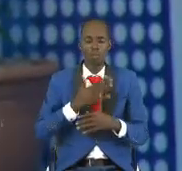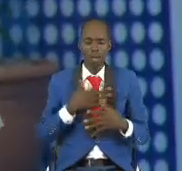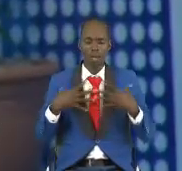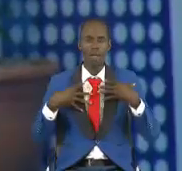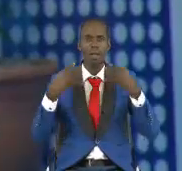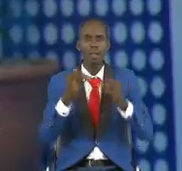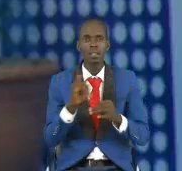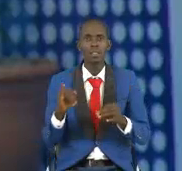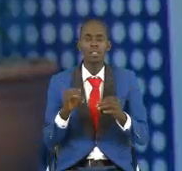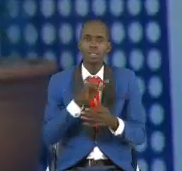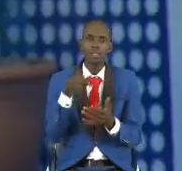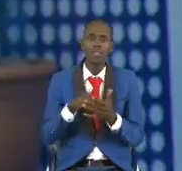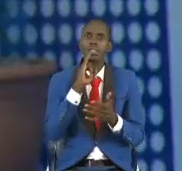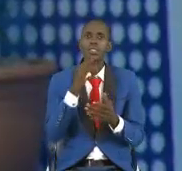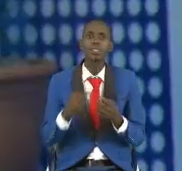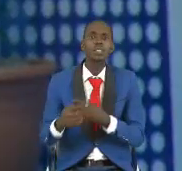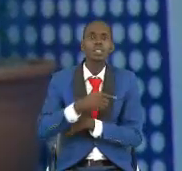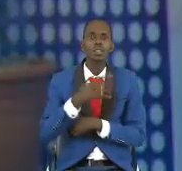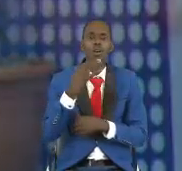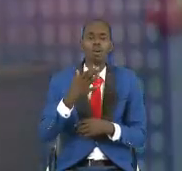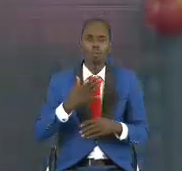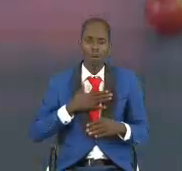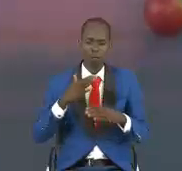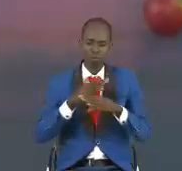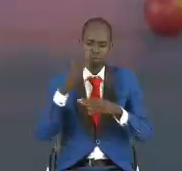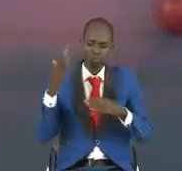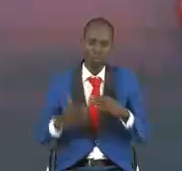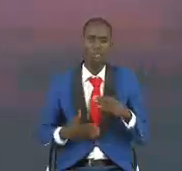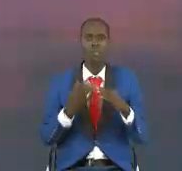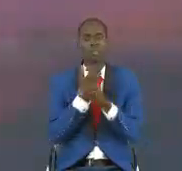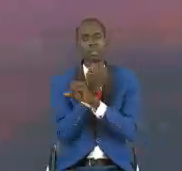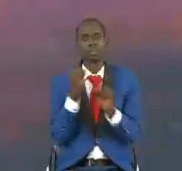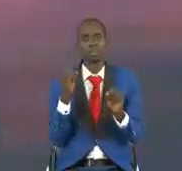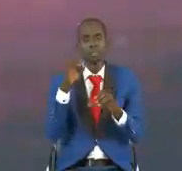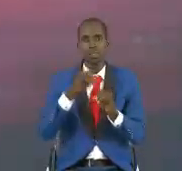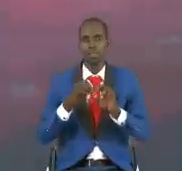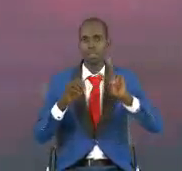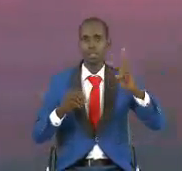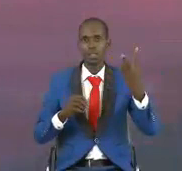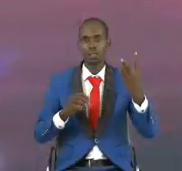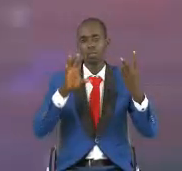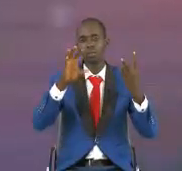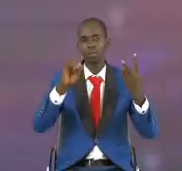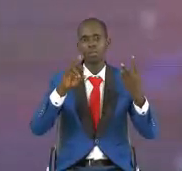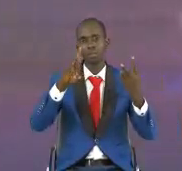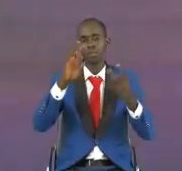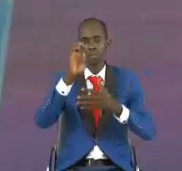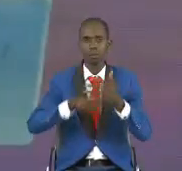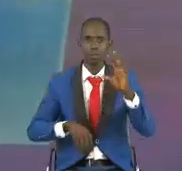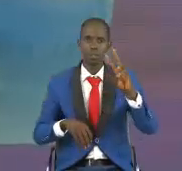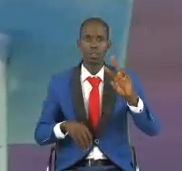This is the day of my total redemption. In 2 Corinthians chapter 6.